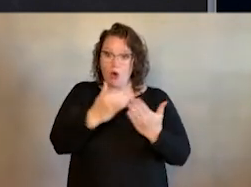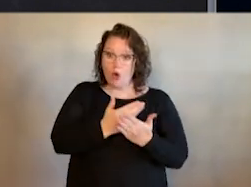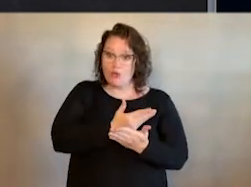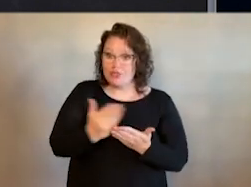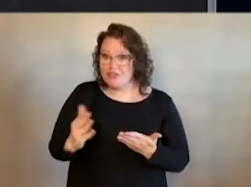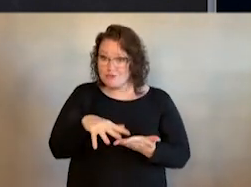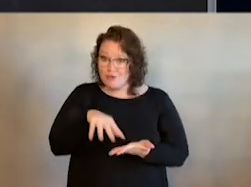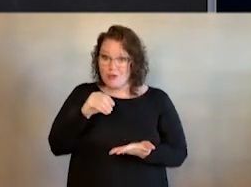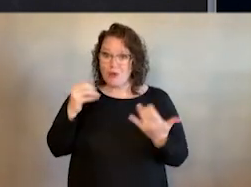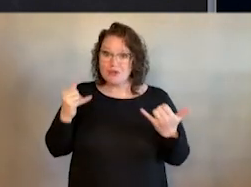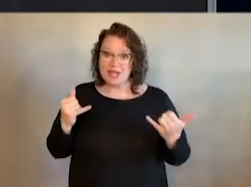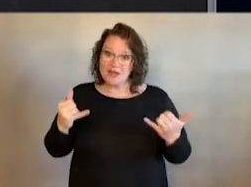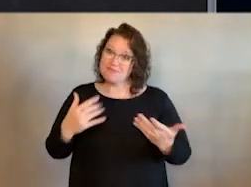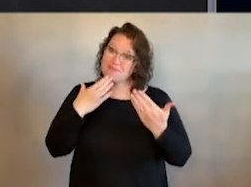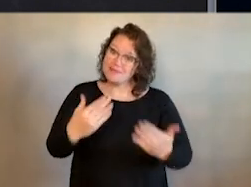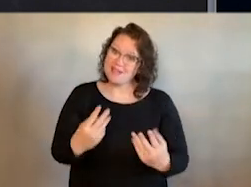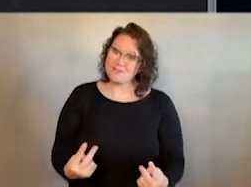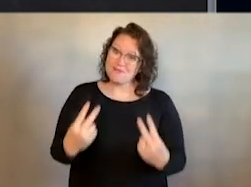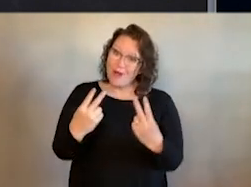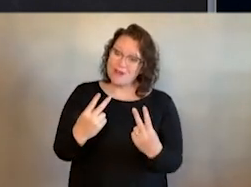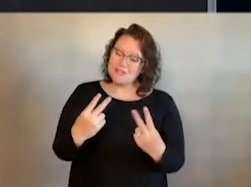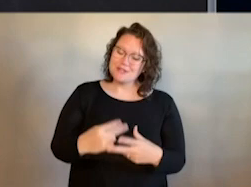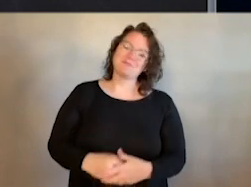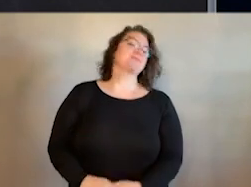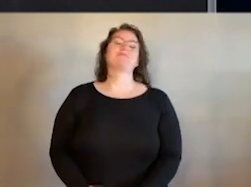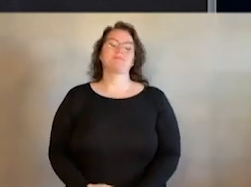we've learned today. Thanks for joining us.